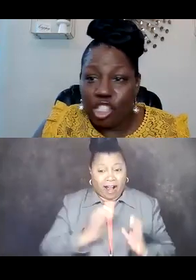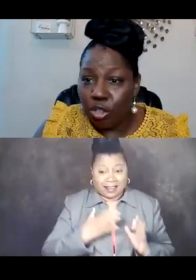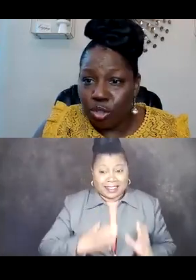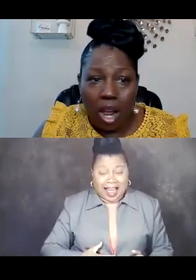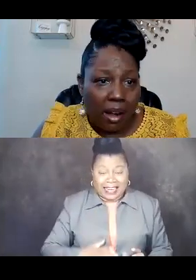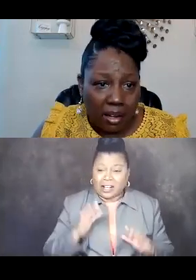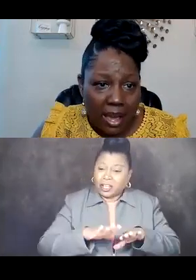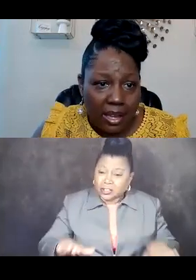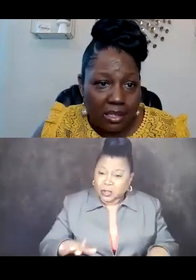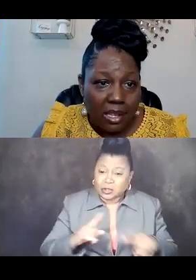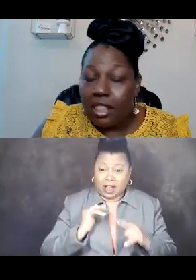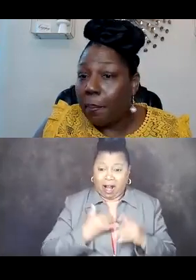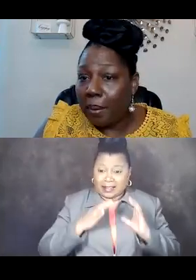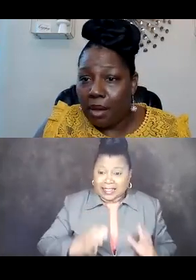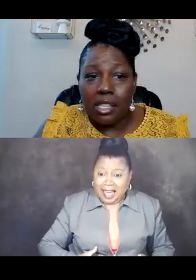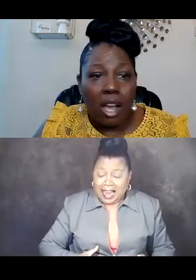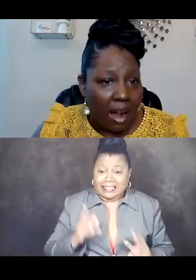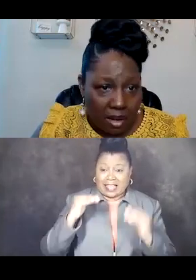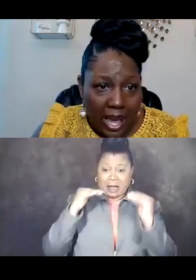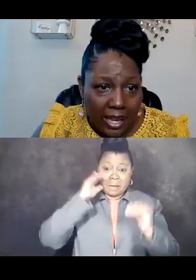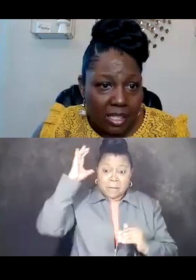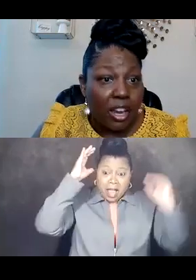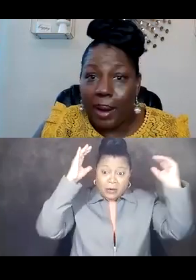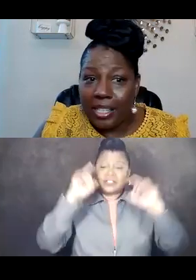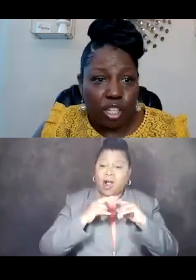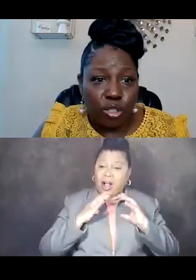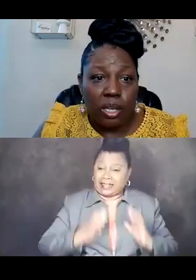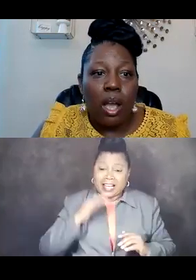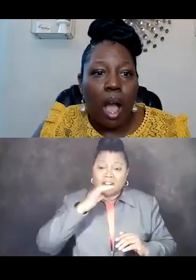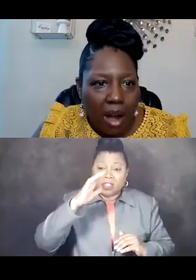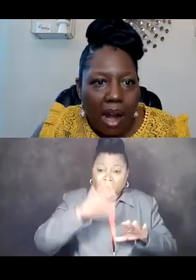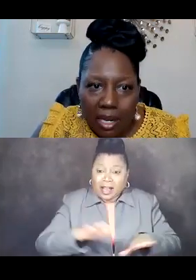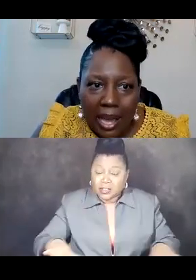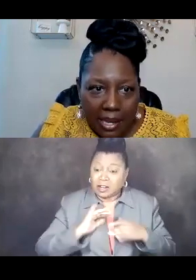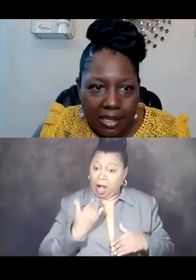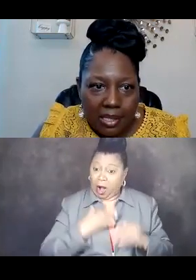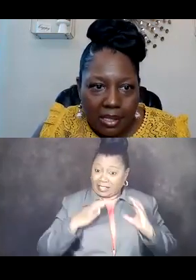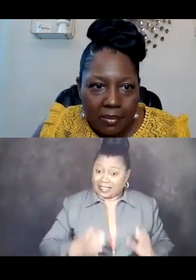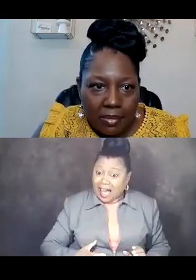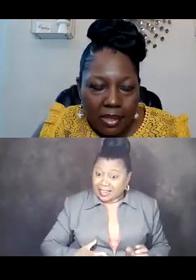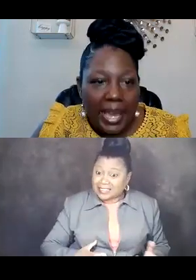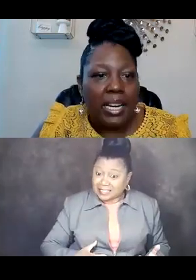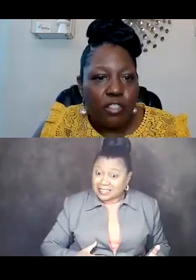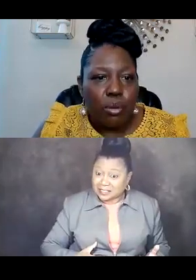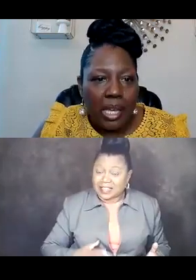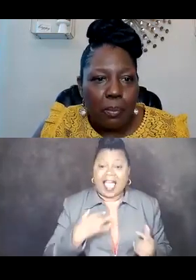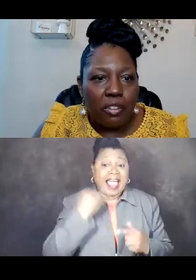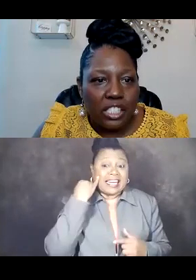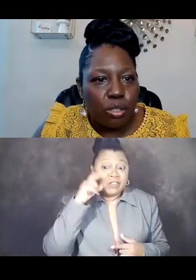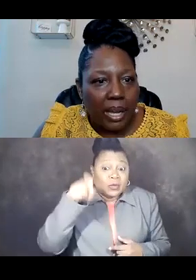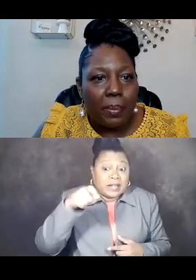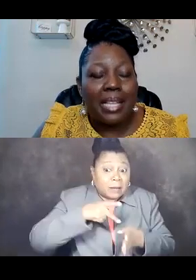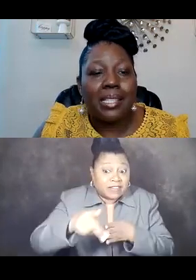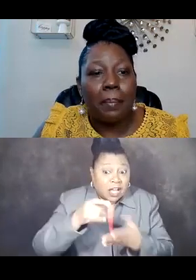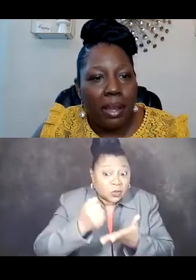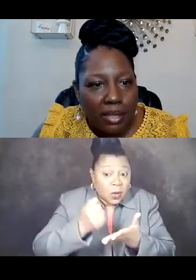Their children are our clients. Their parents are our clients. Their grandchildren are our clients. And if you need